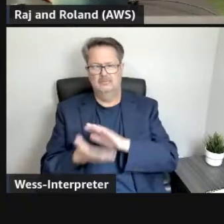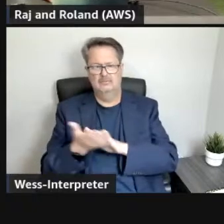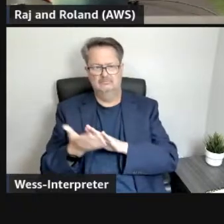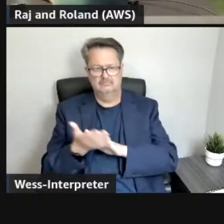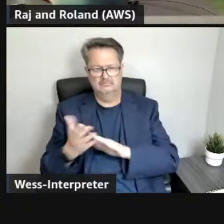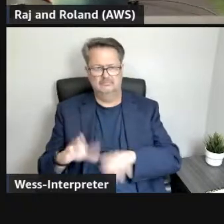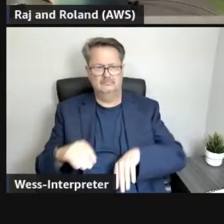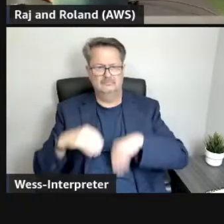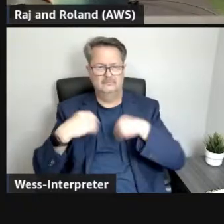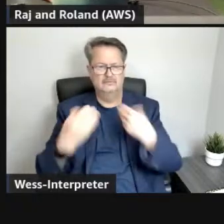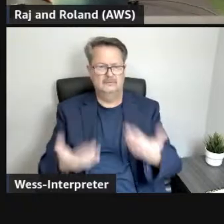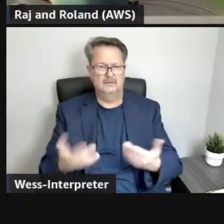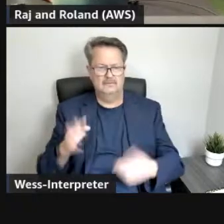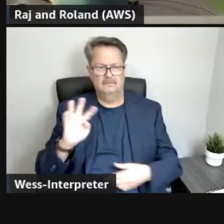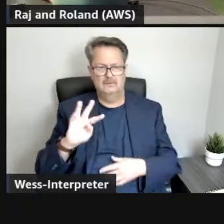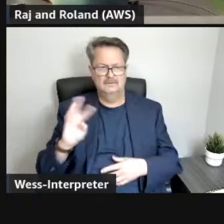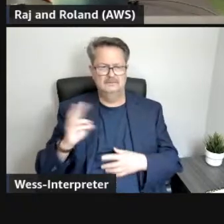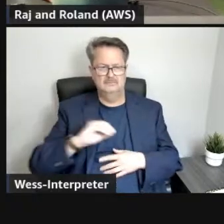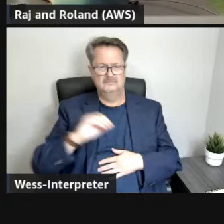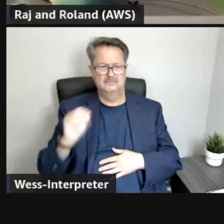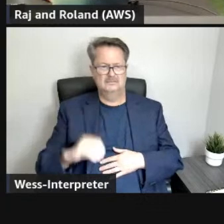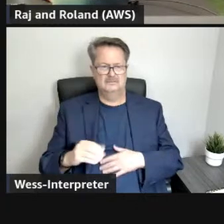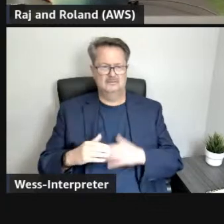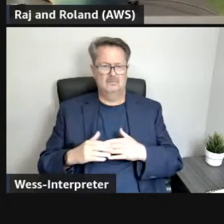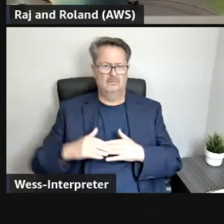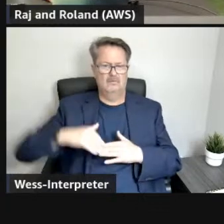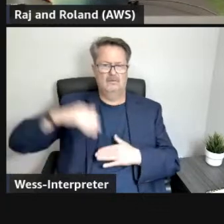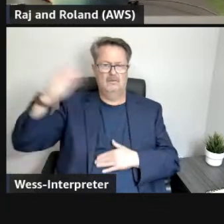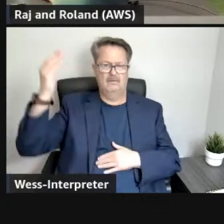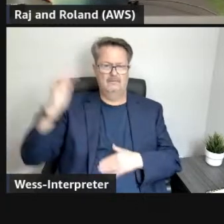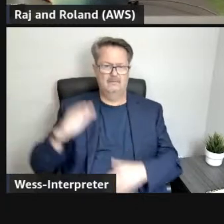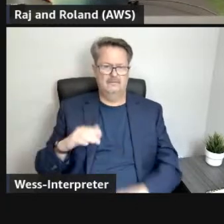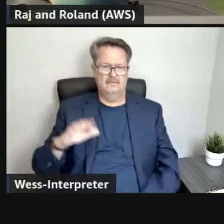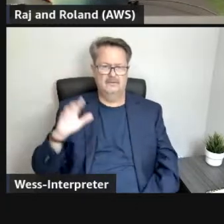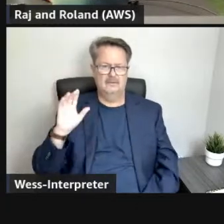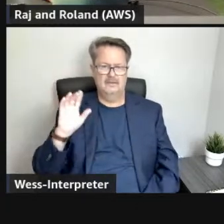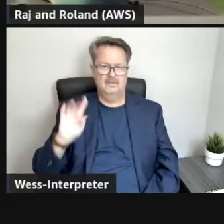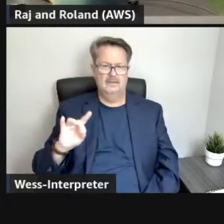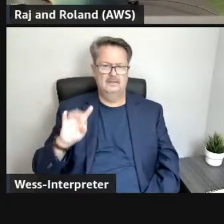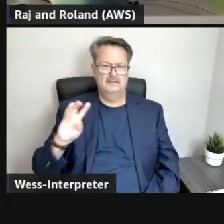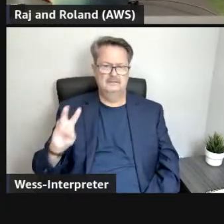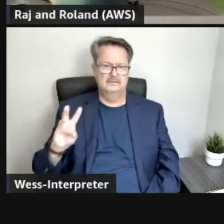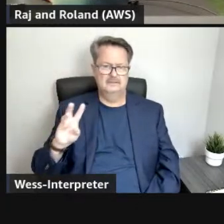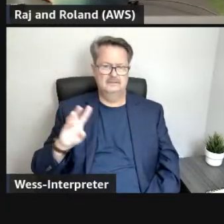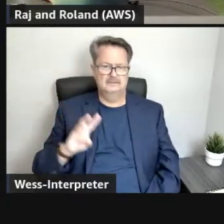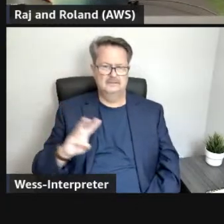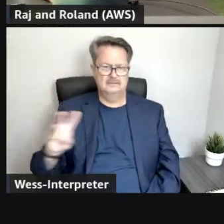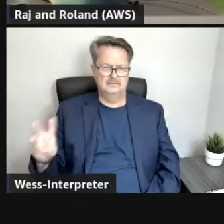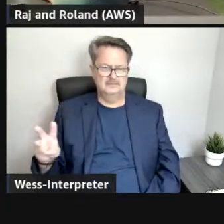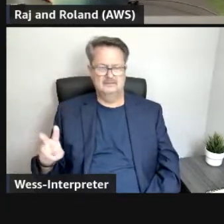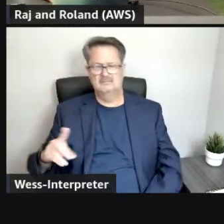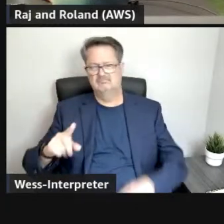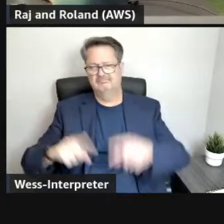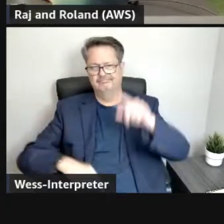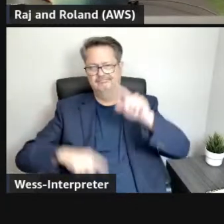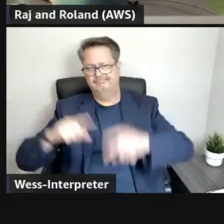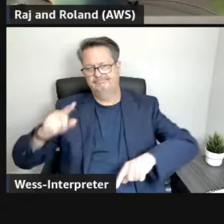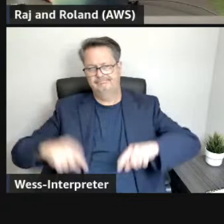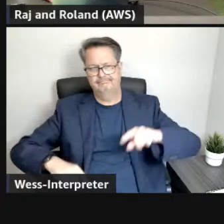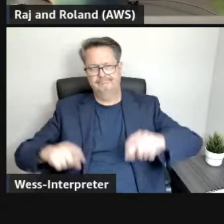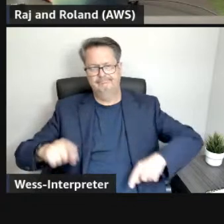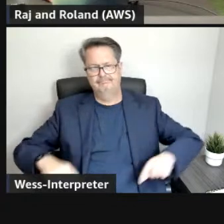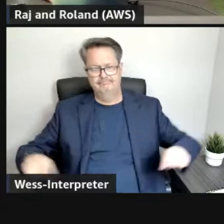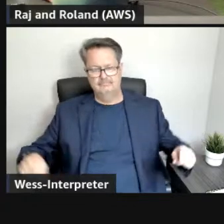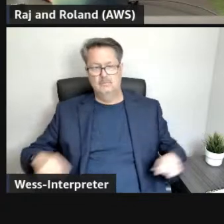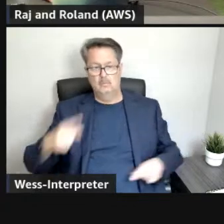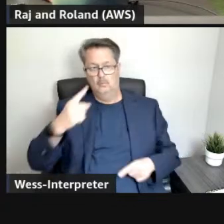40% better price performance over x86 64-bit instances. It powers various different instance families. One thing to